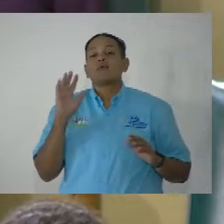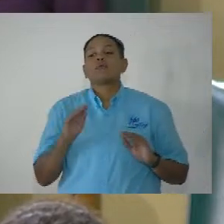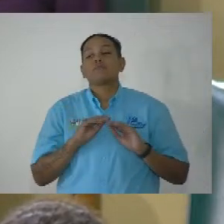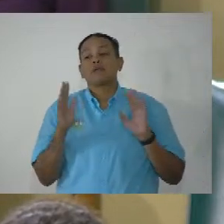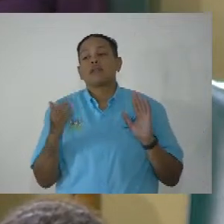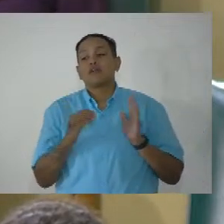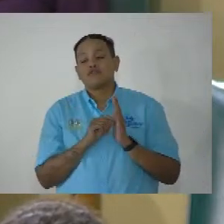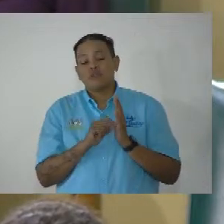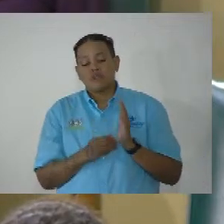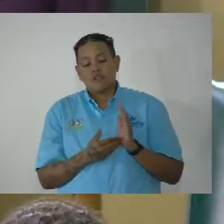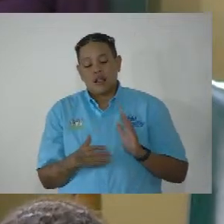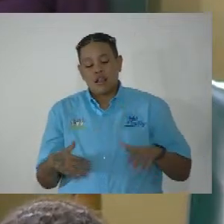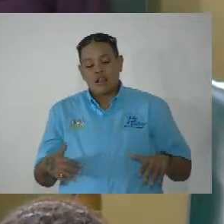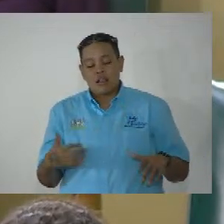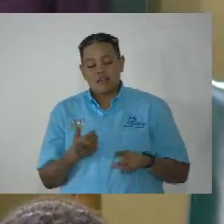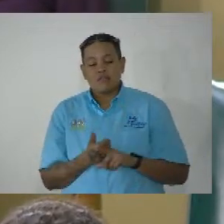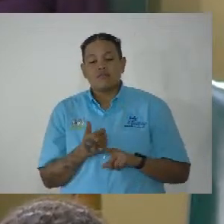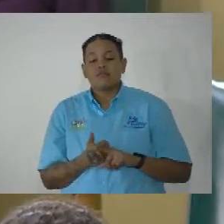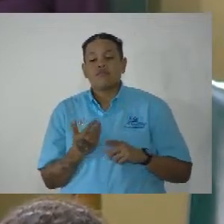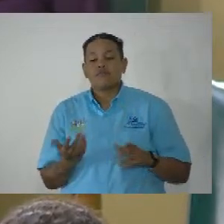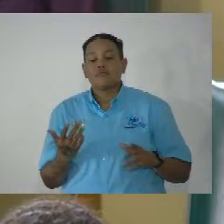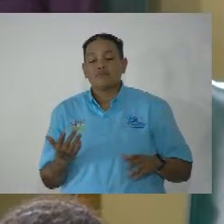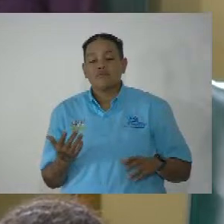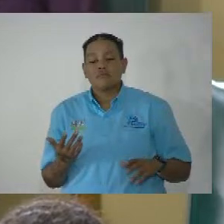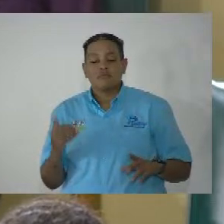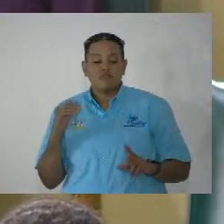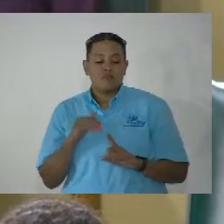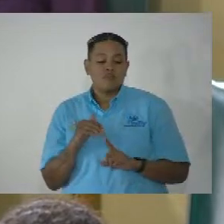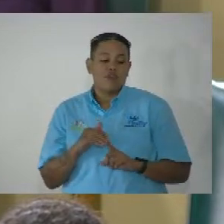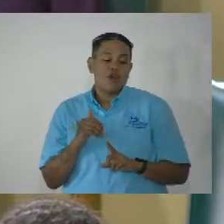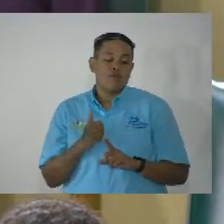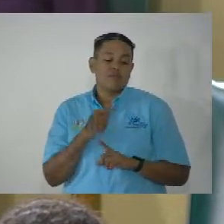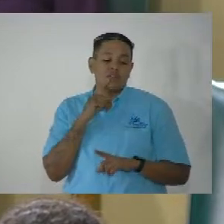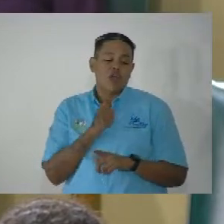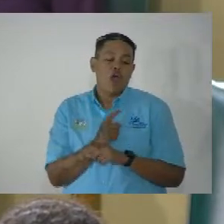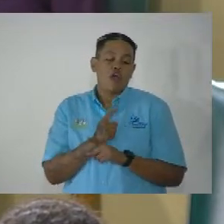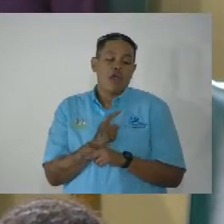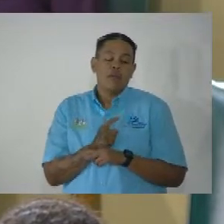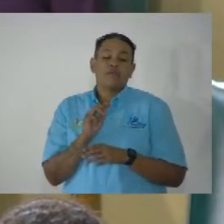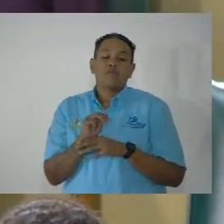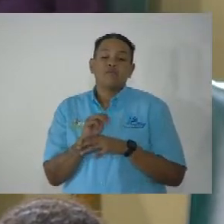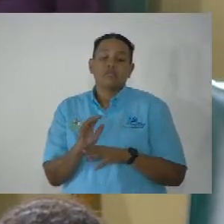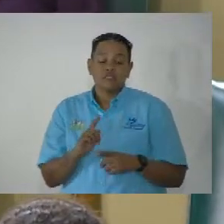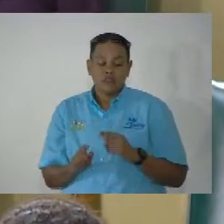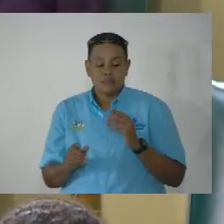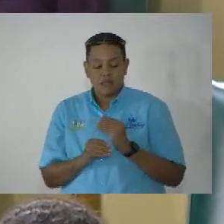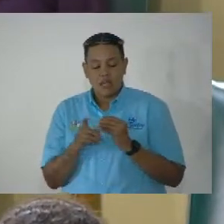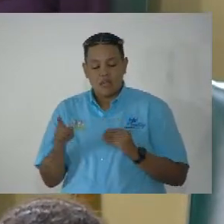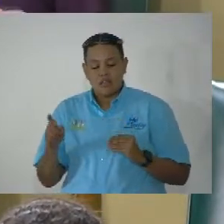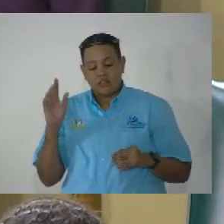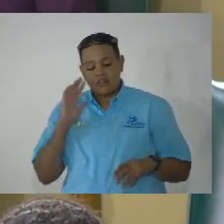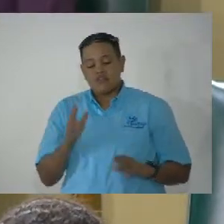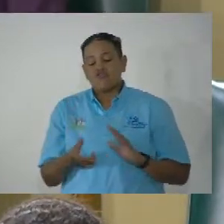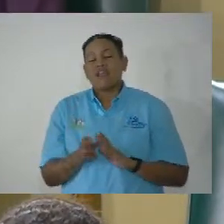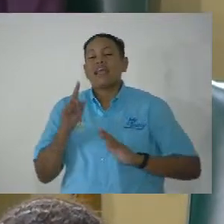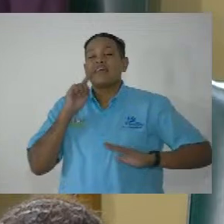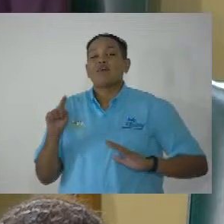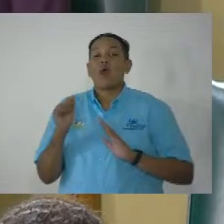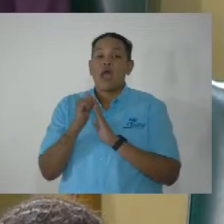clear. So the prompt is correct, Minister, but she was reviewing